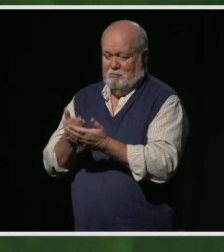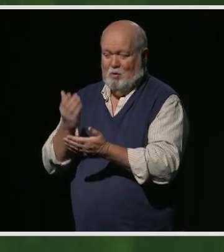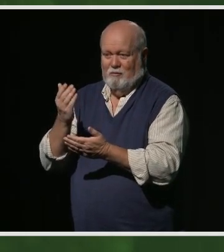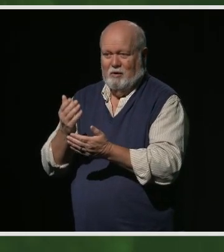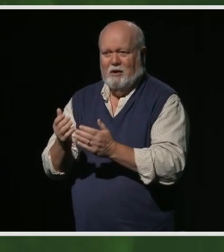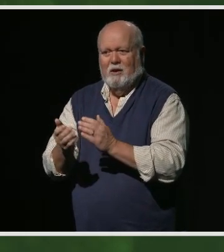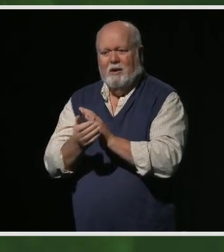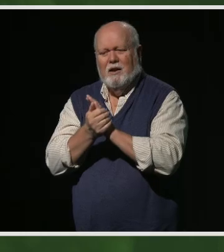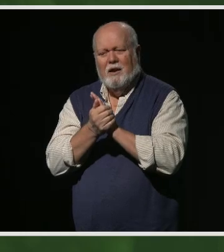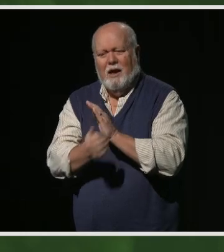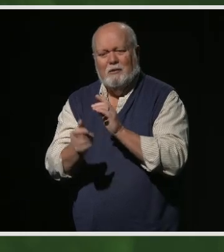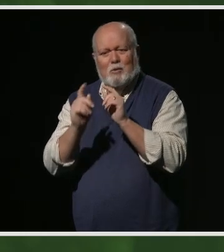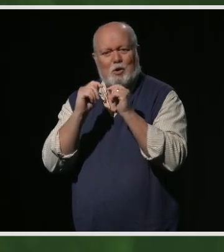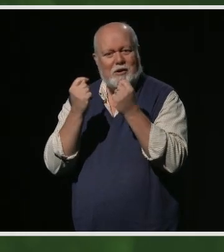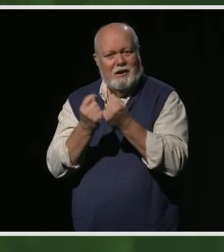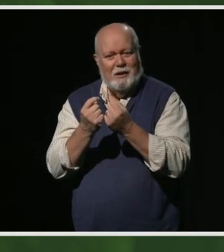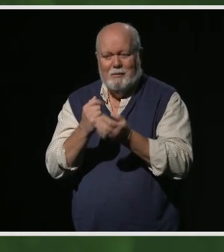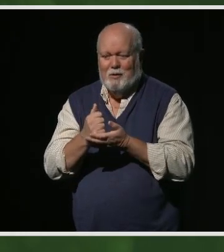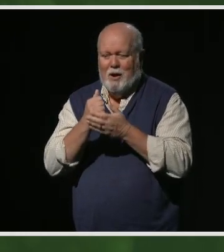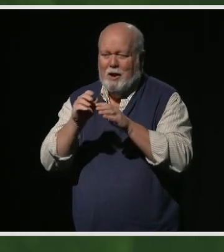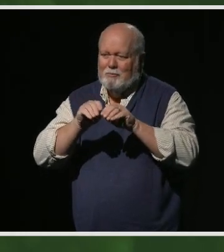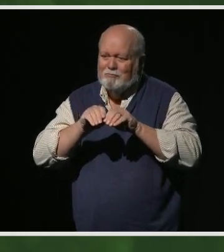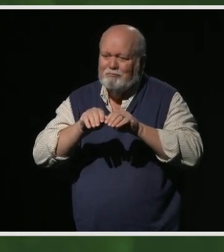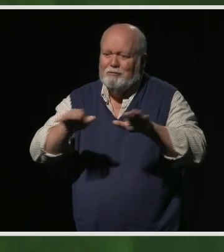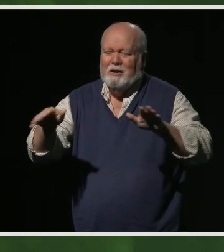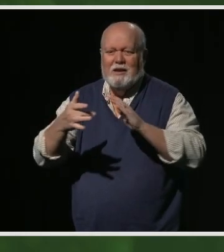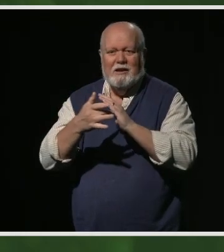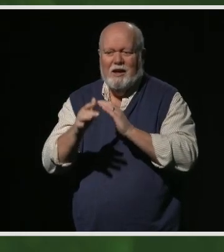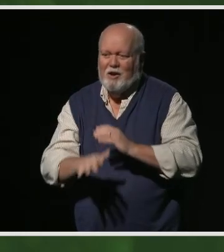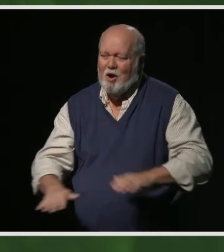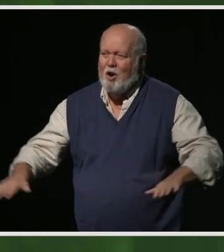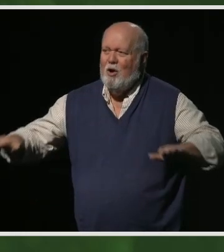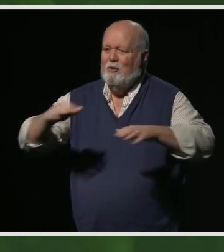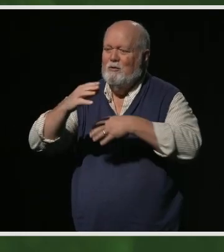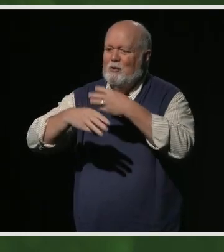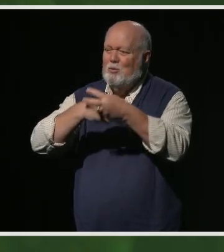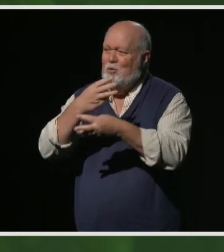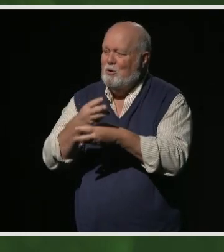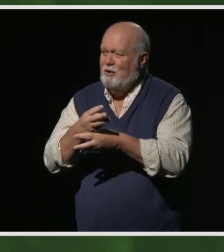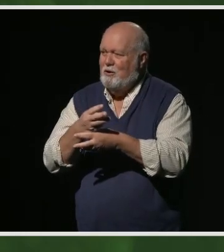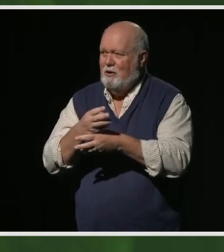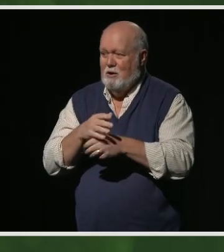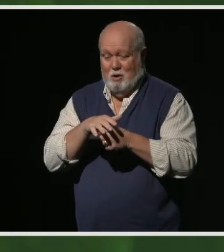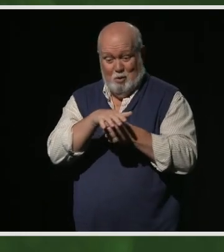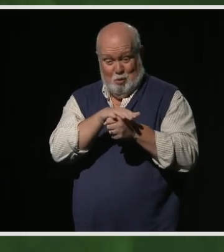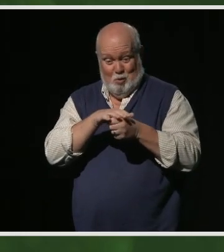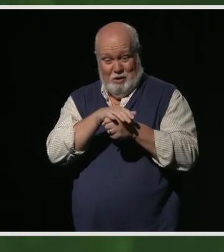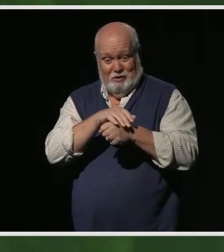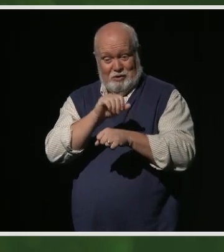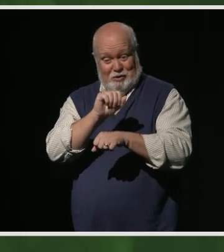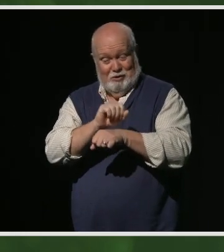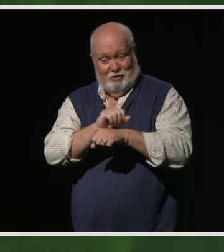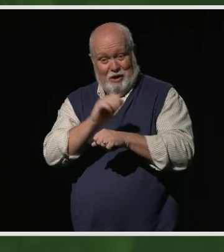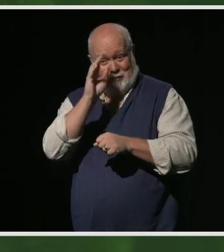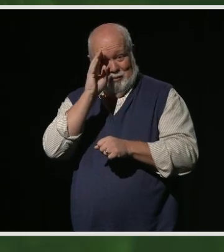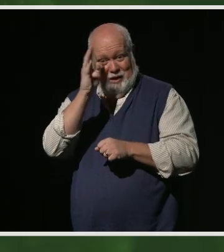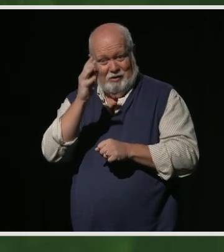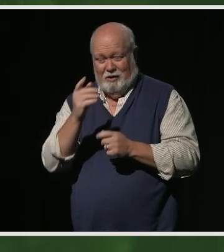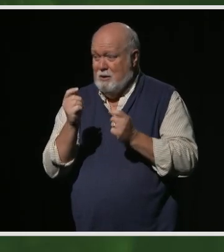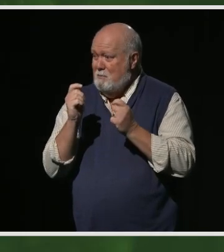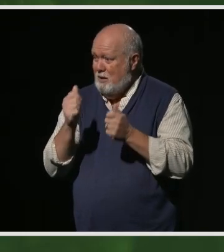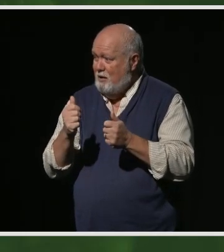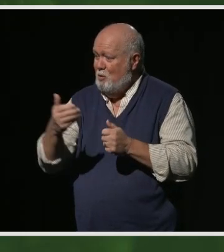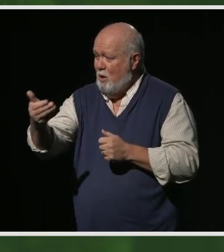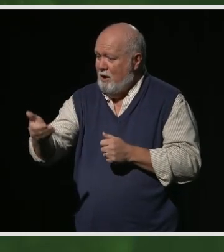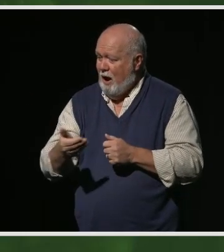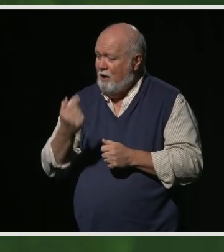expert team that can help deploy our technology across the world. Regional job creation. Immediately, we would hire someone in this region to